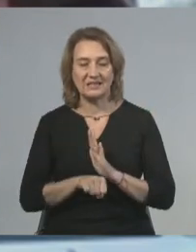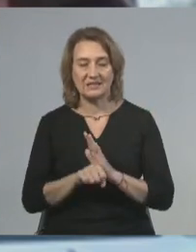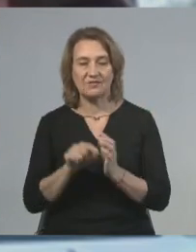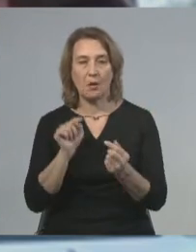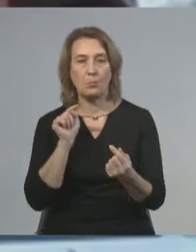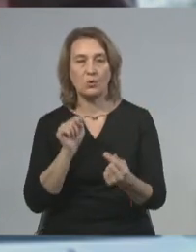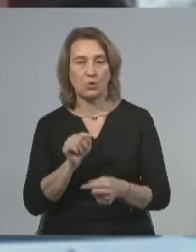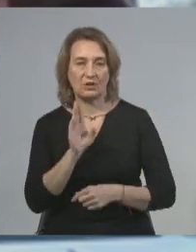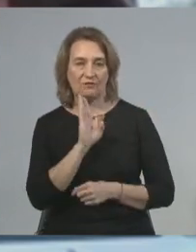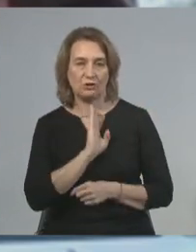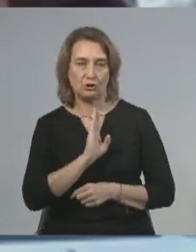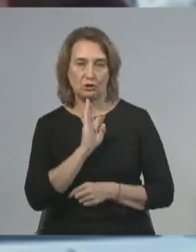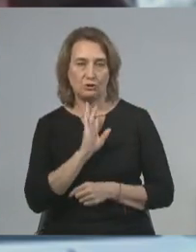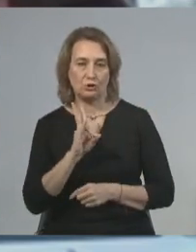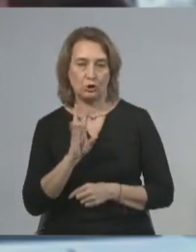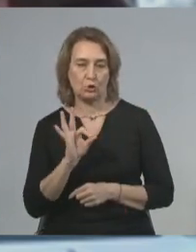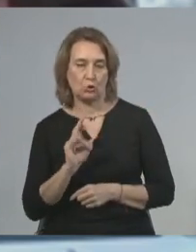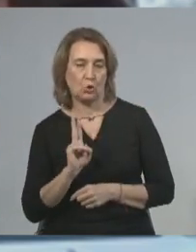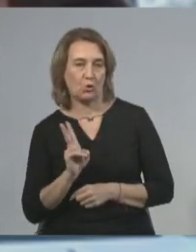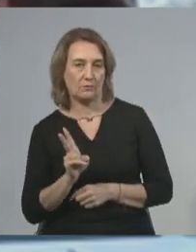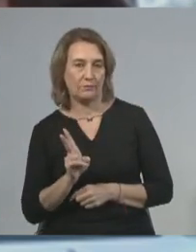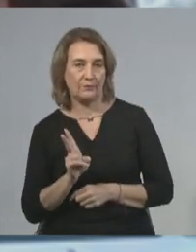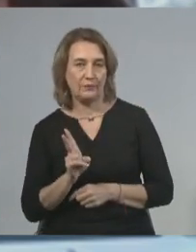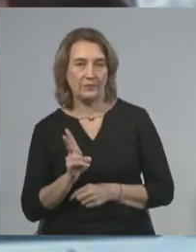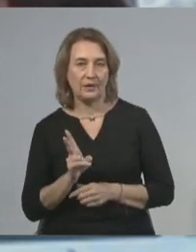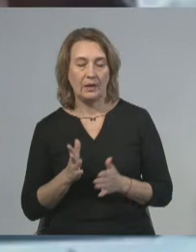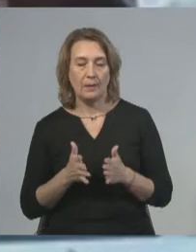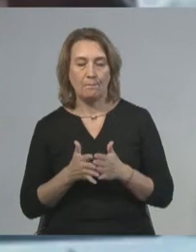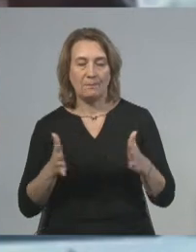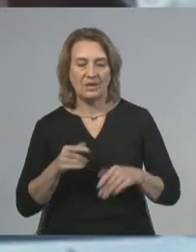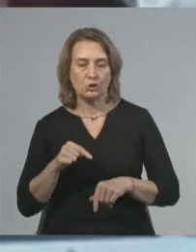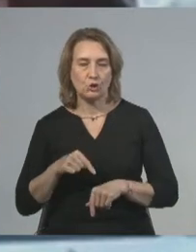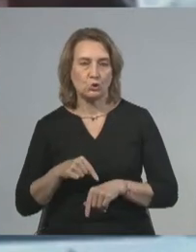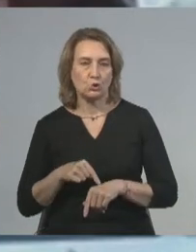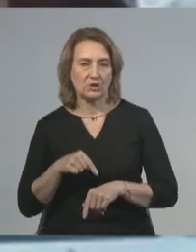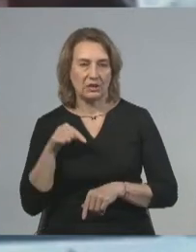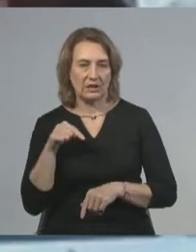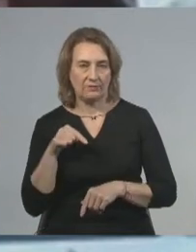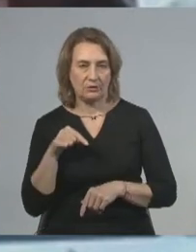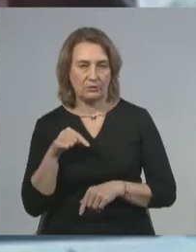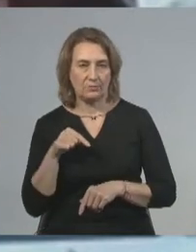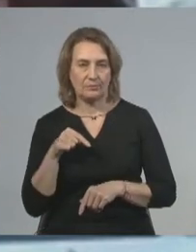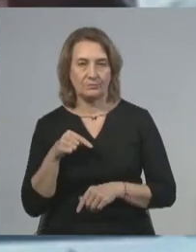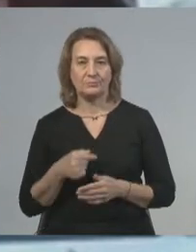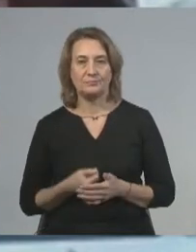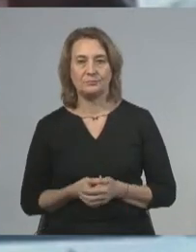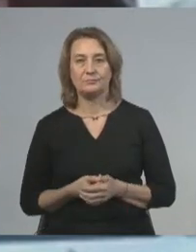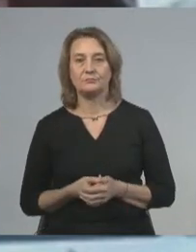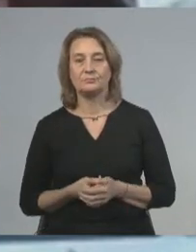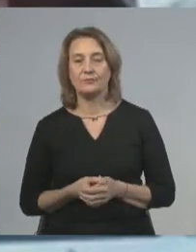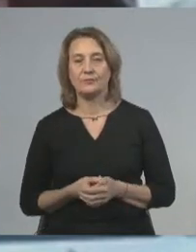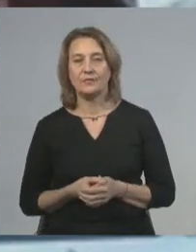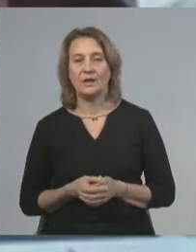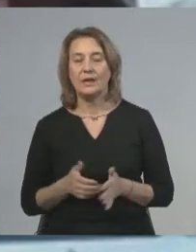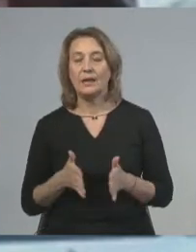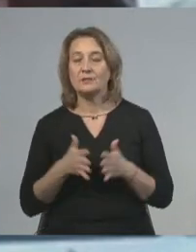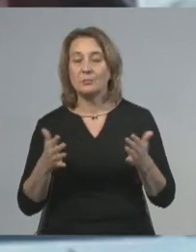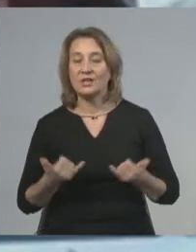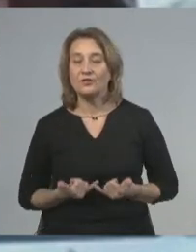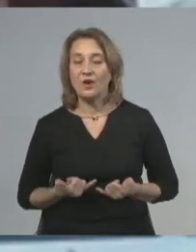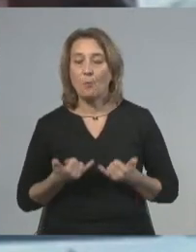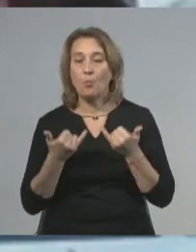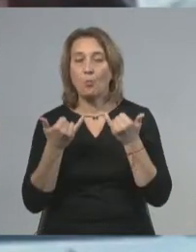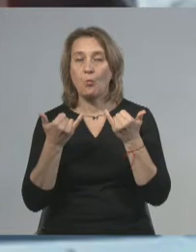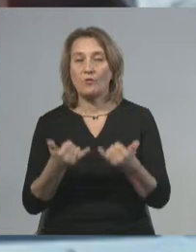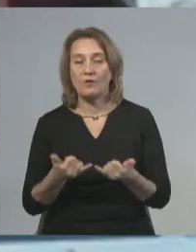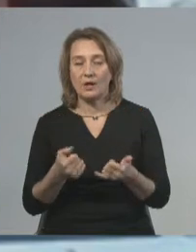sensitivity and with more aspect towards the victims so we have defined protocols within